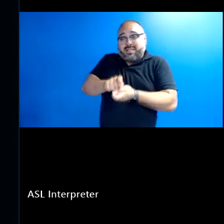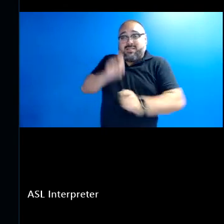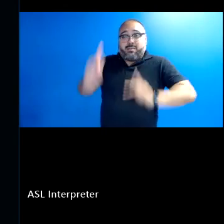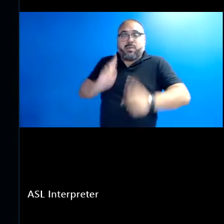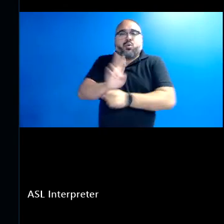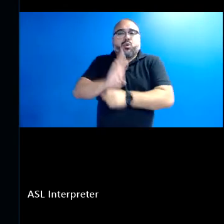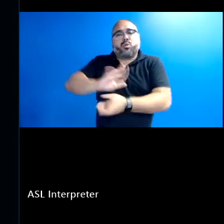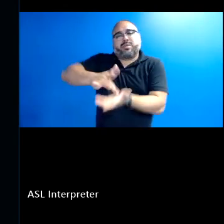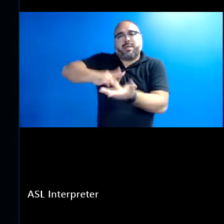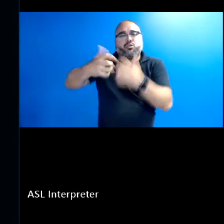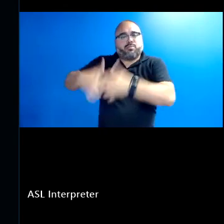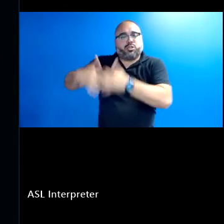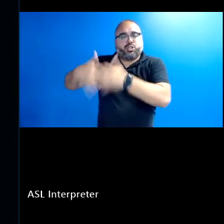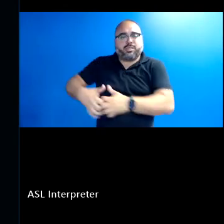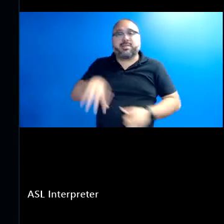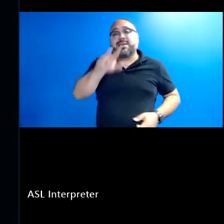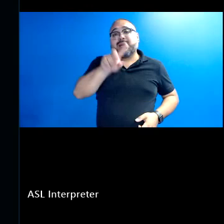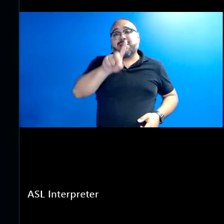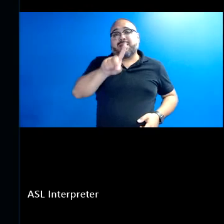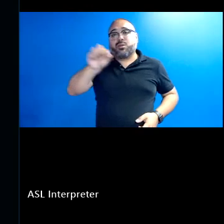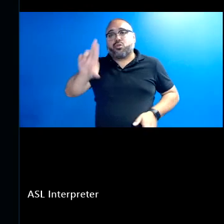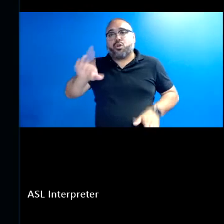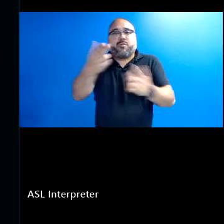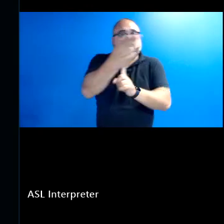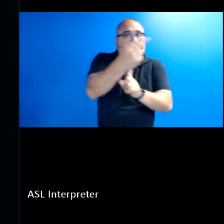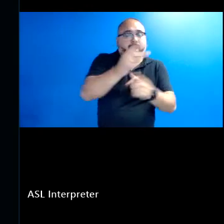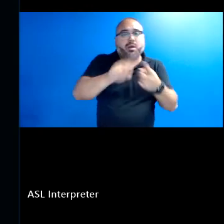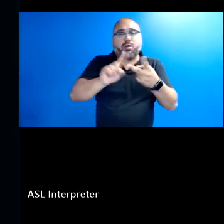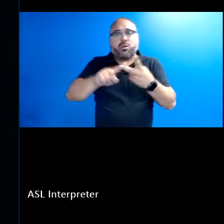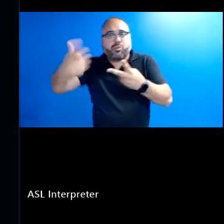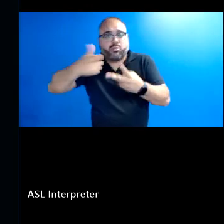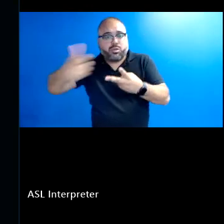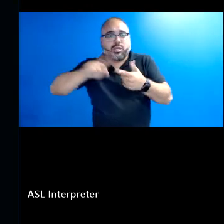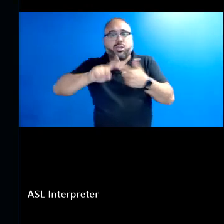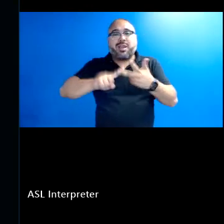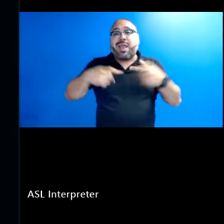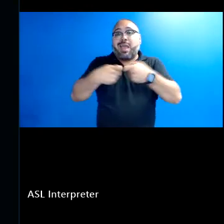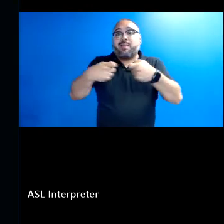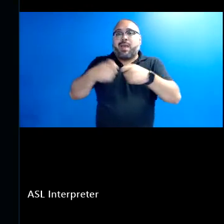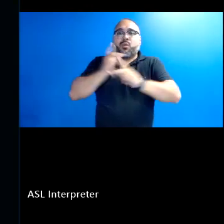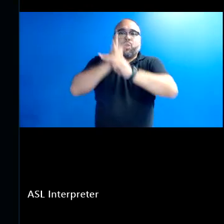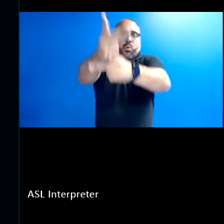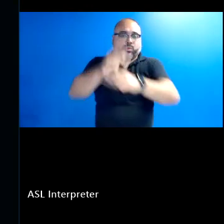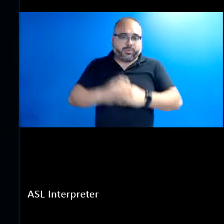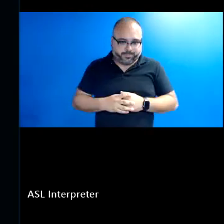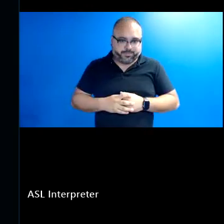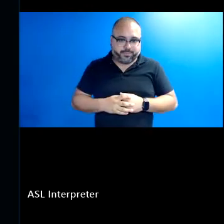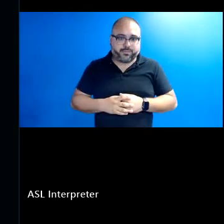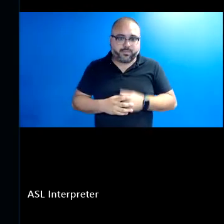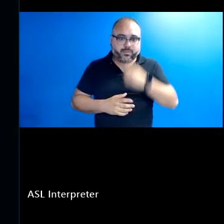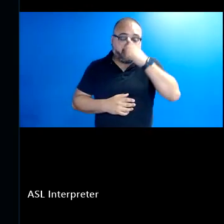devices. DDAR provides hotel assistance, transportation, and long-term battery loans. We